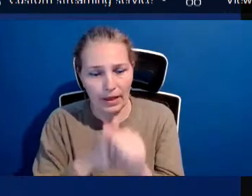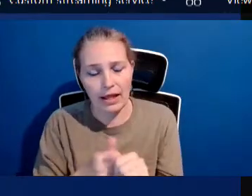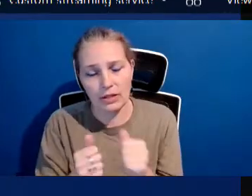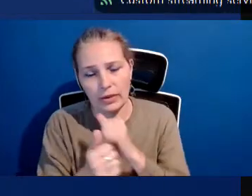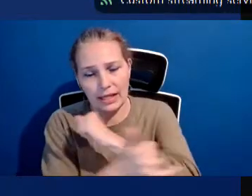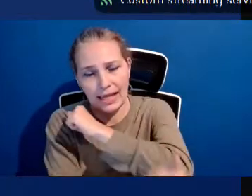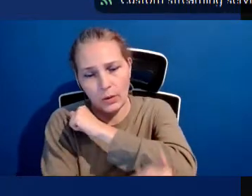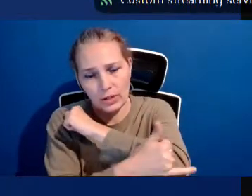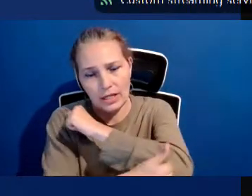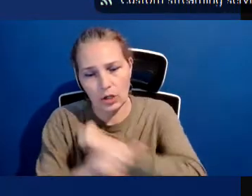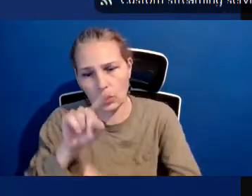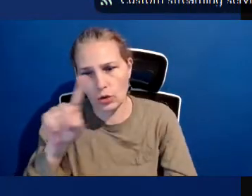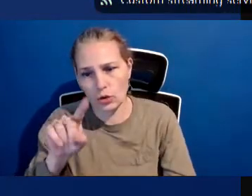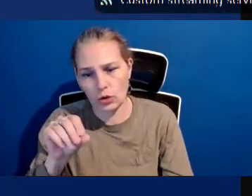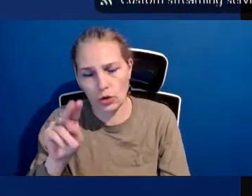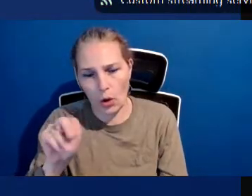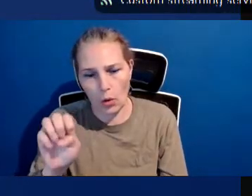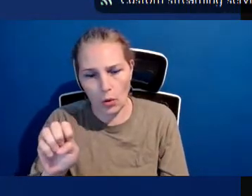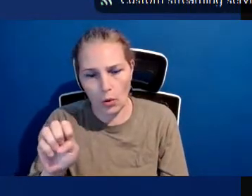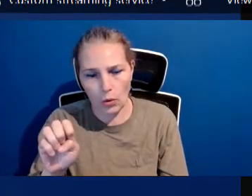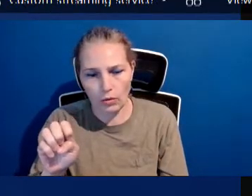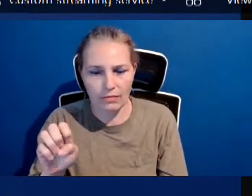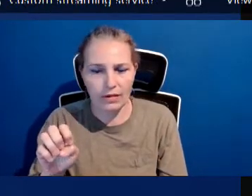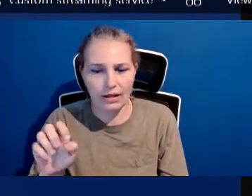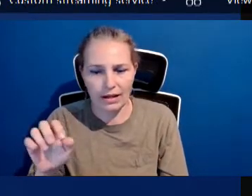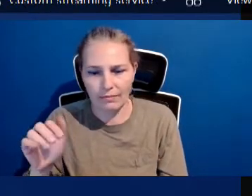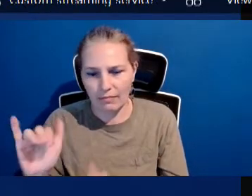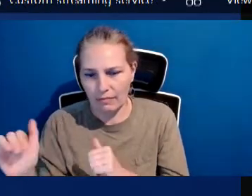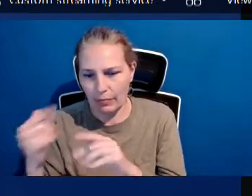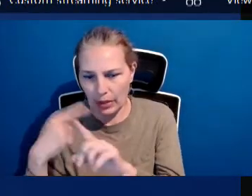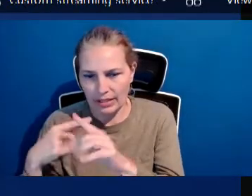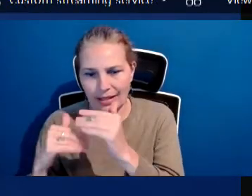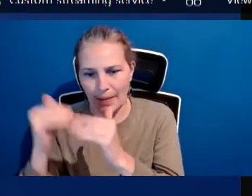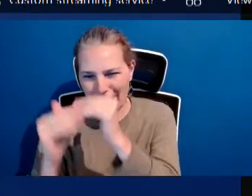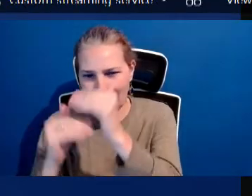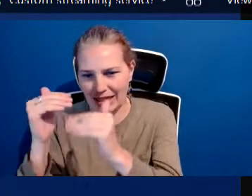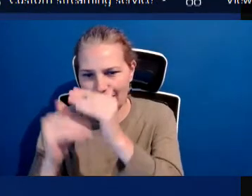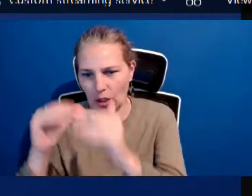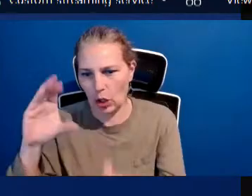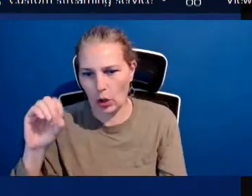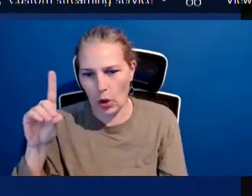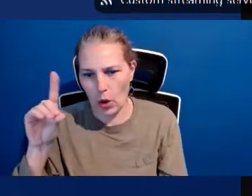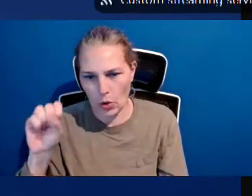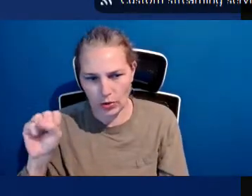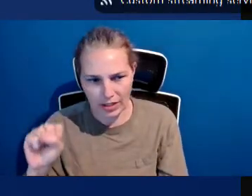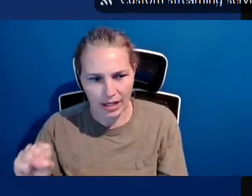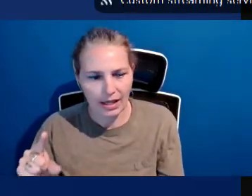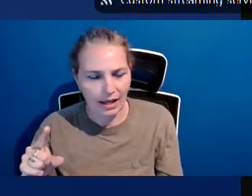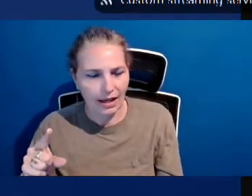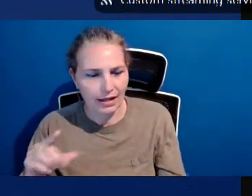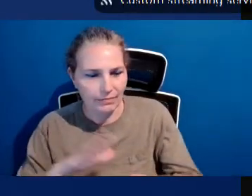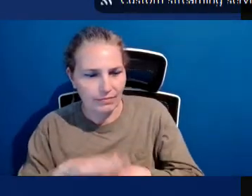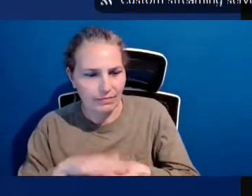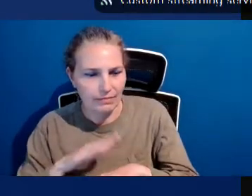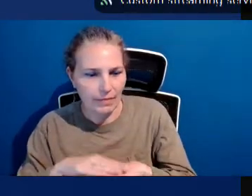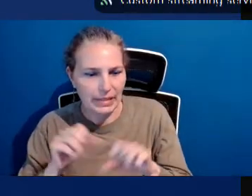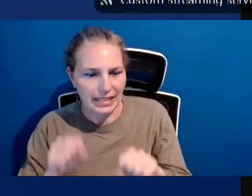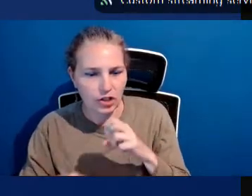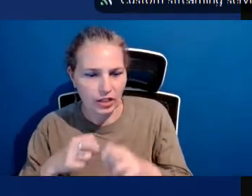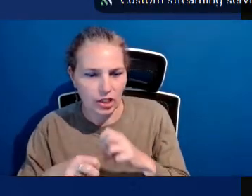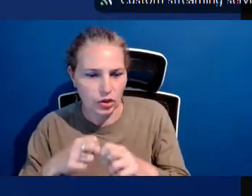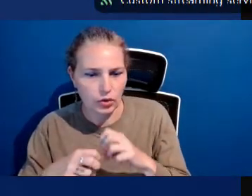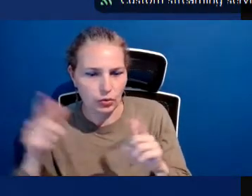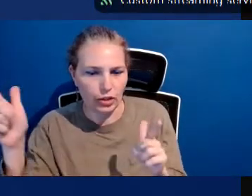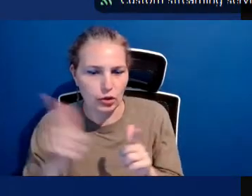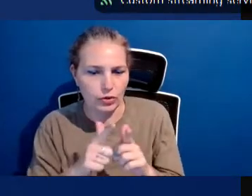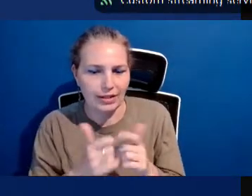early, reducing errors and unnecessary delays. And that means two things primarily. The first is that